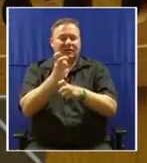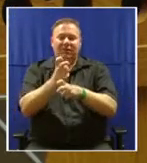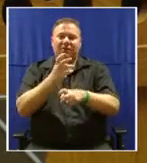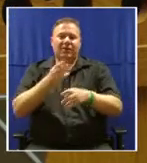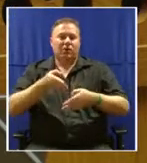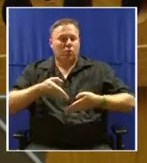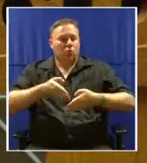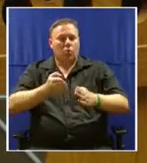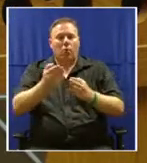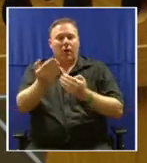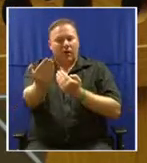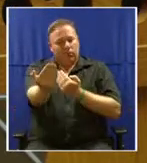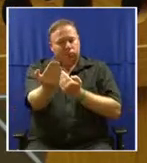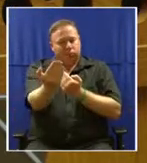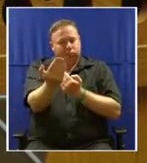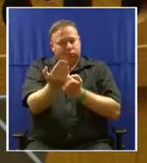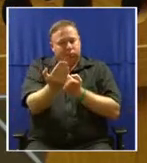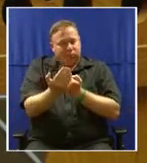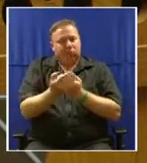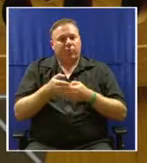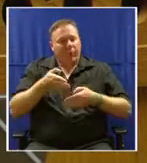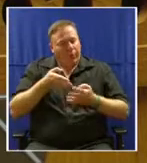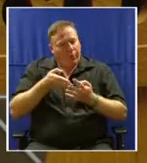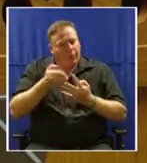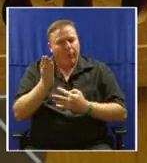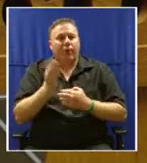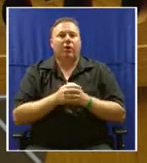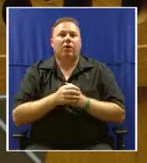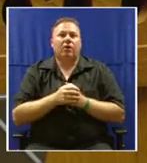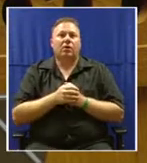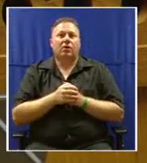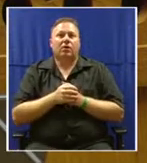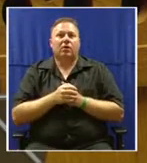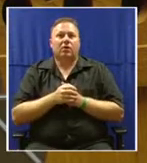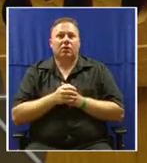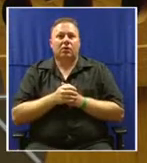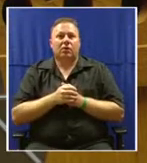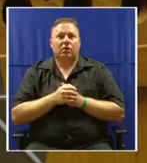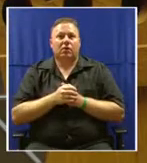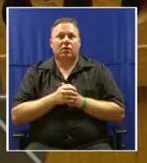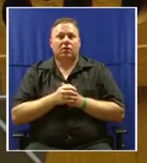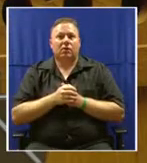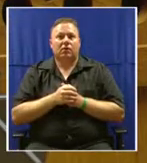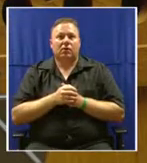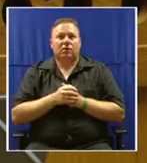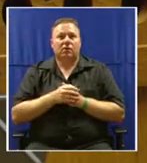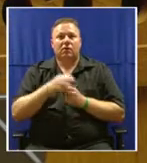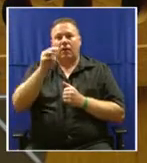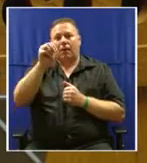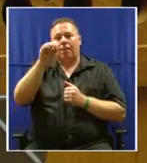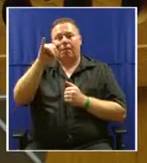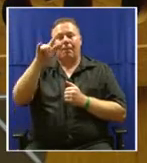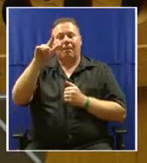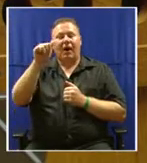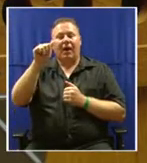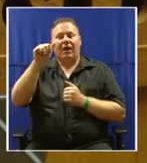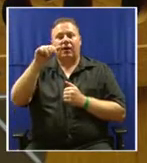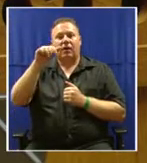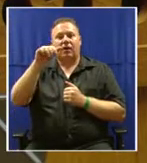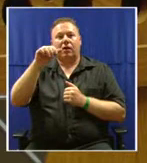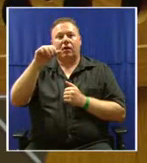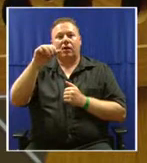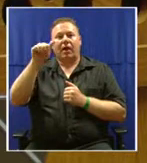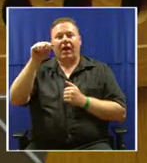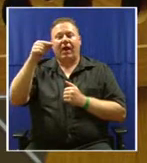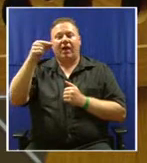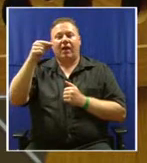lies ahead, we can draw strength from Maya Angelou's great poem, "I Rise." And